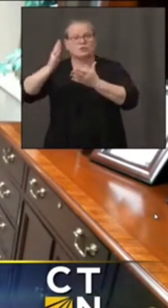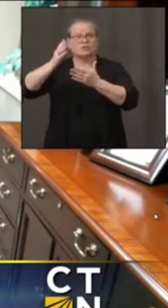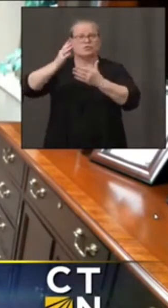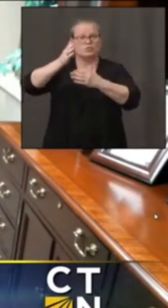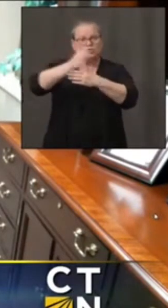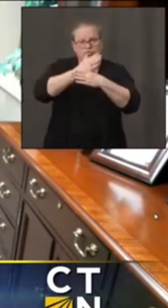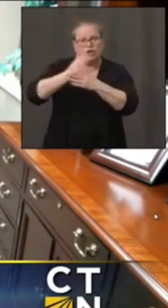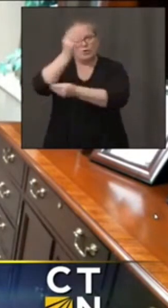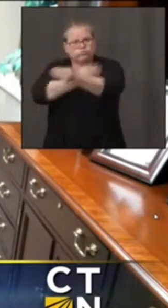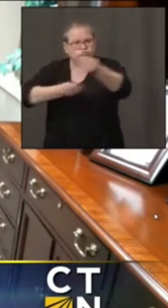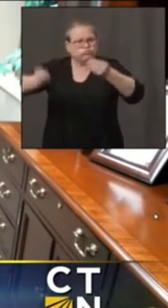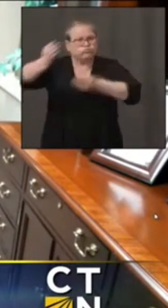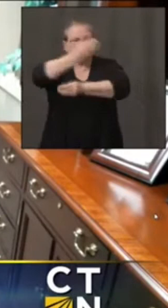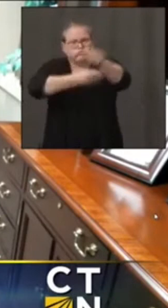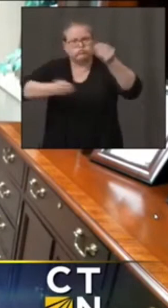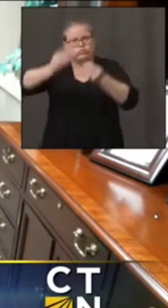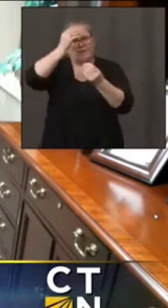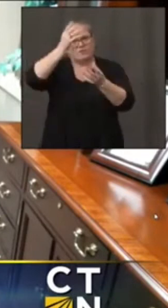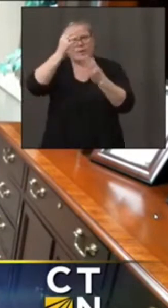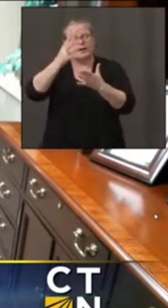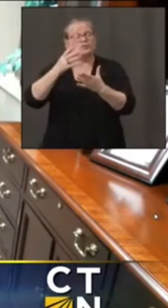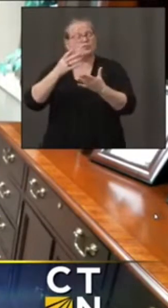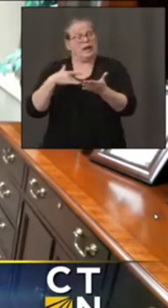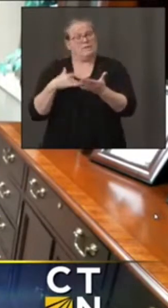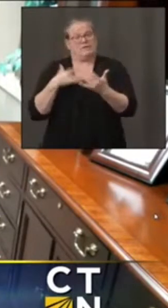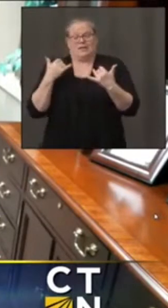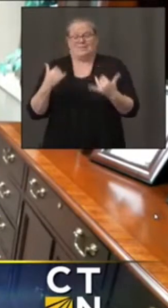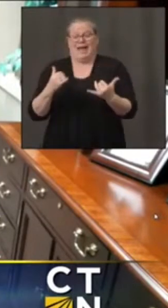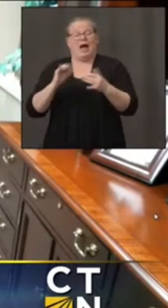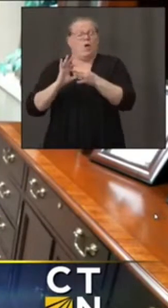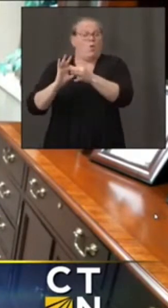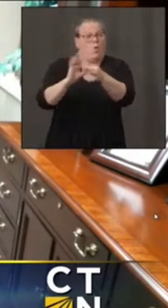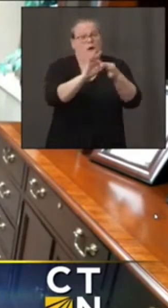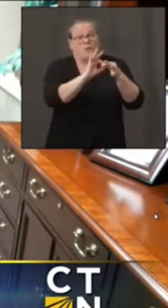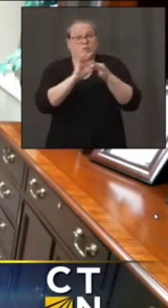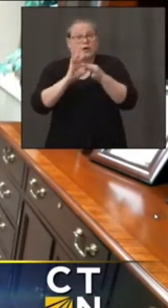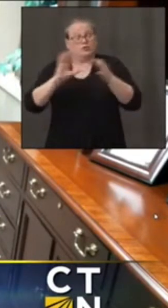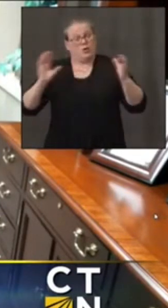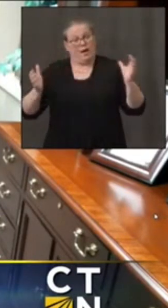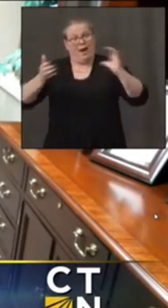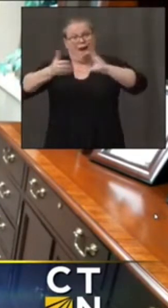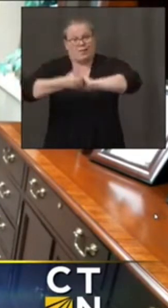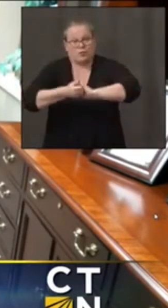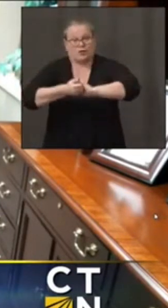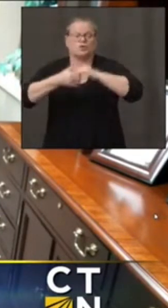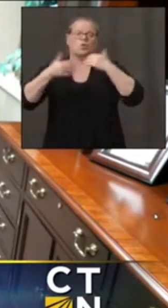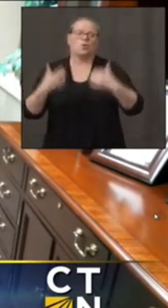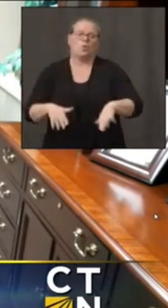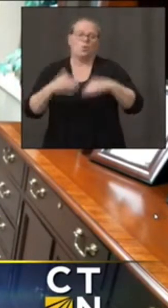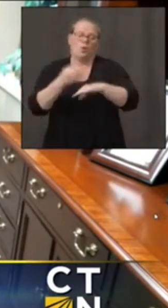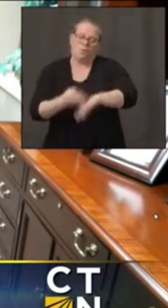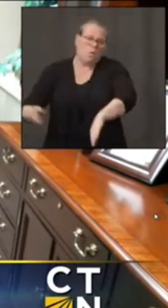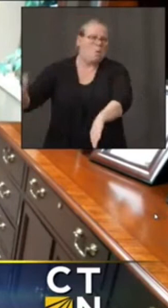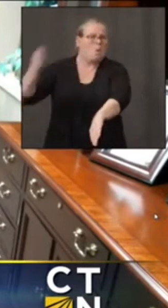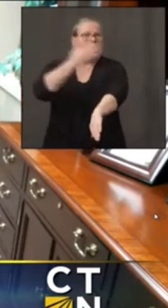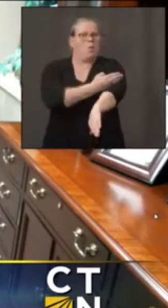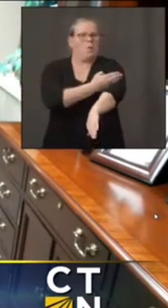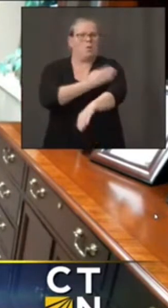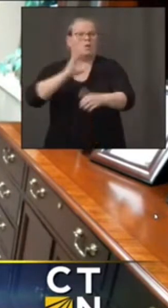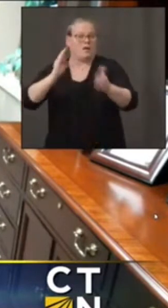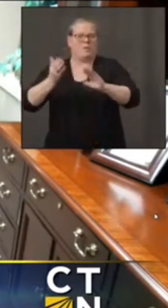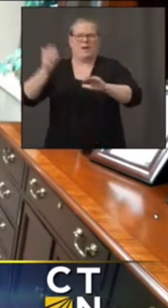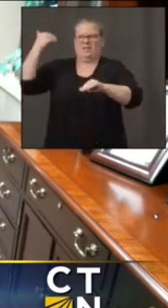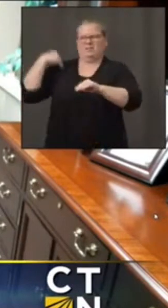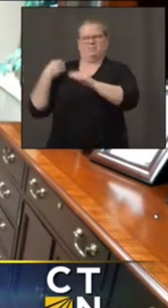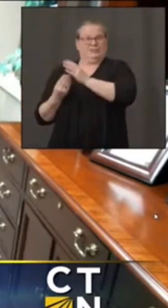and collaboration is really light years ahead of where it was in the early days of the pandemic. So for all of